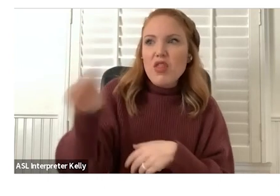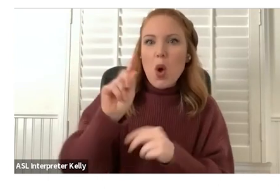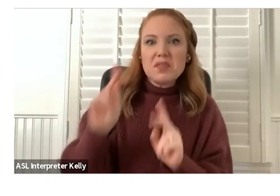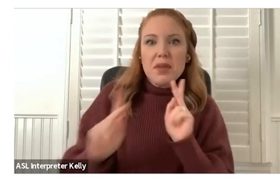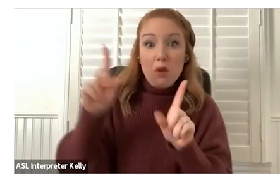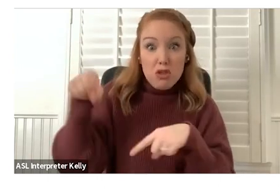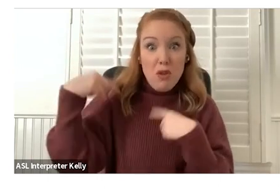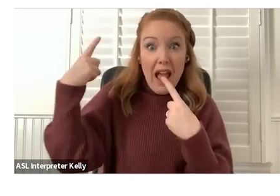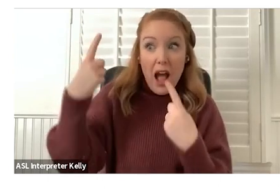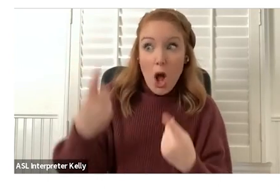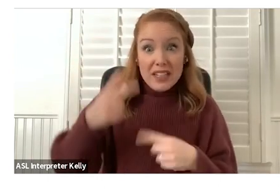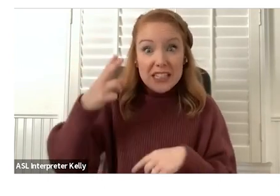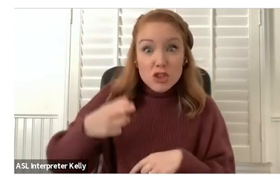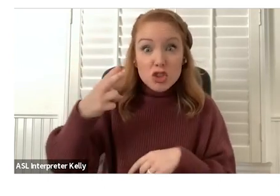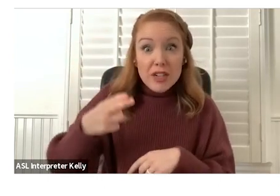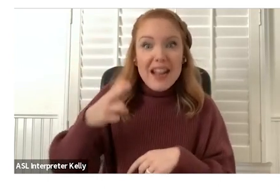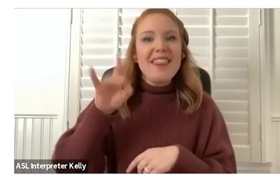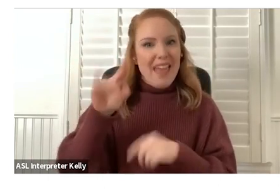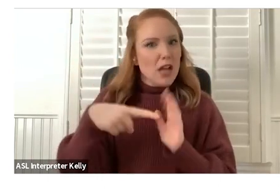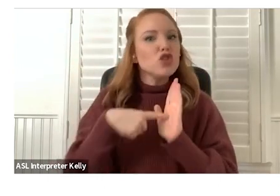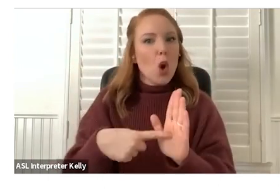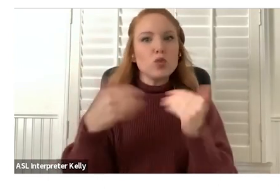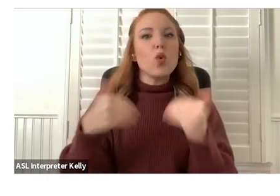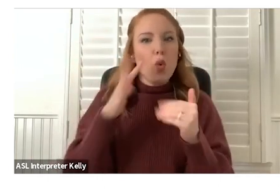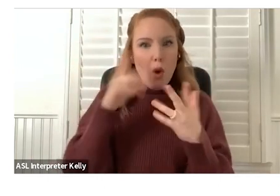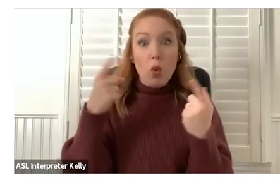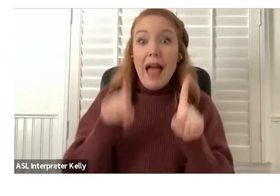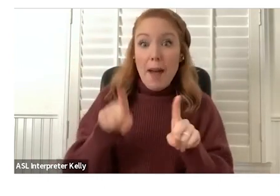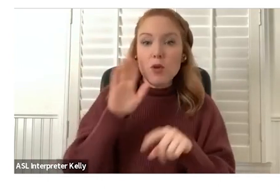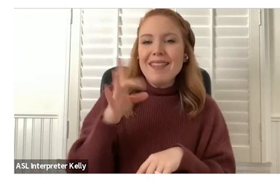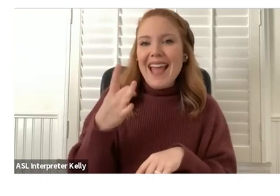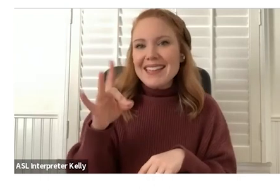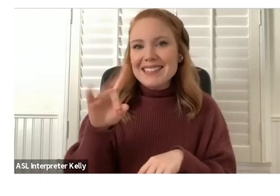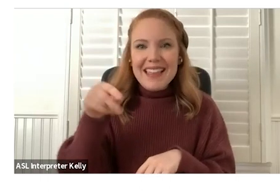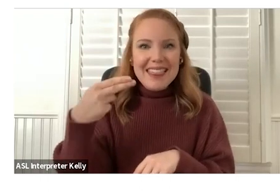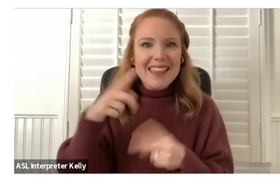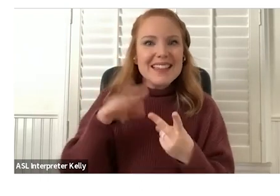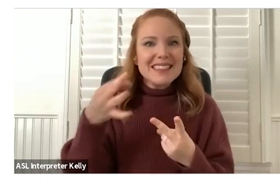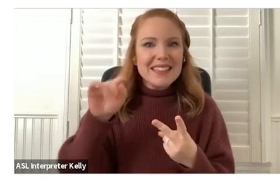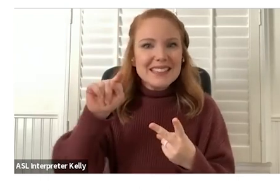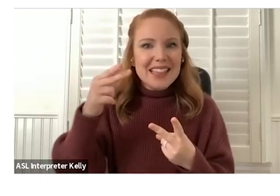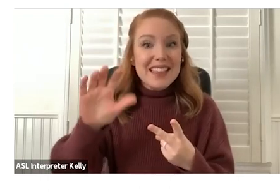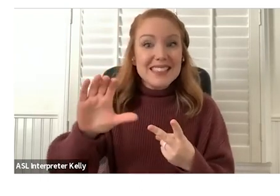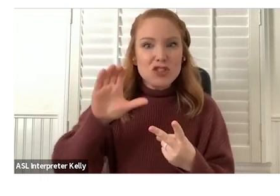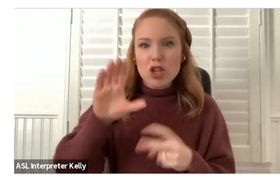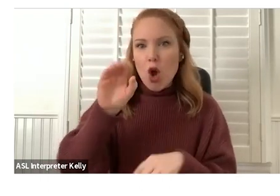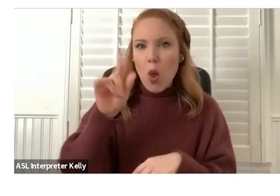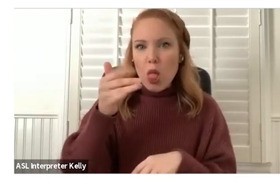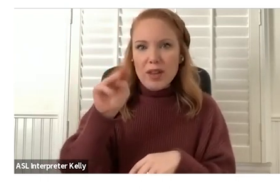devastation, we can pinpoint colonialism as the start of the level